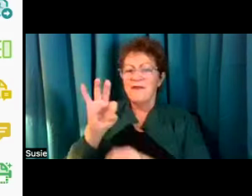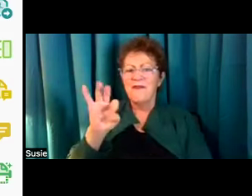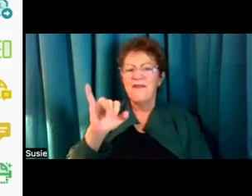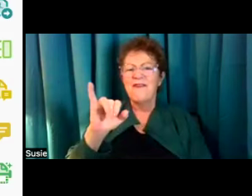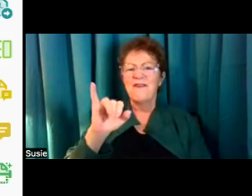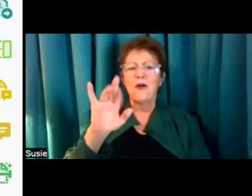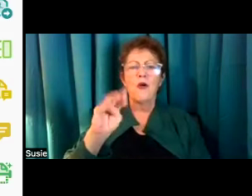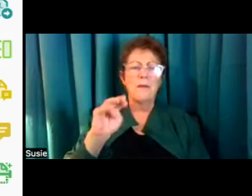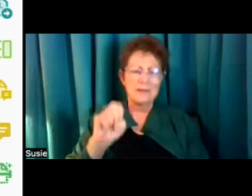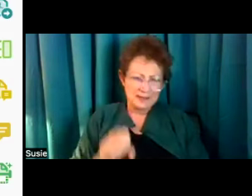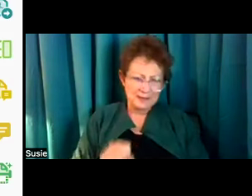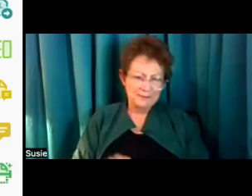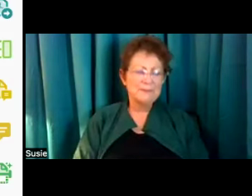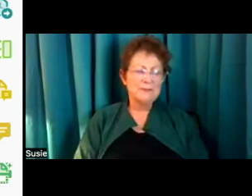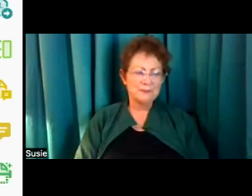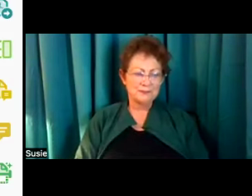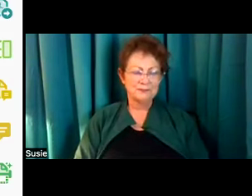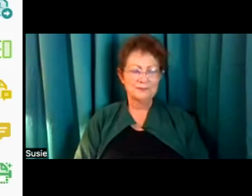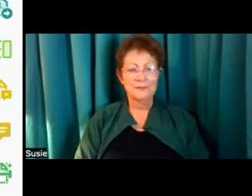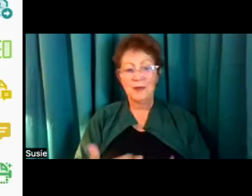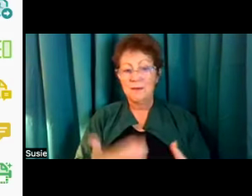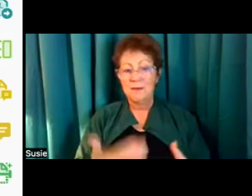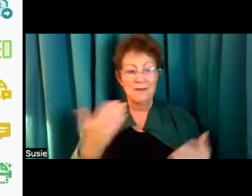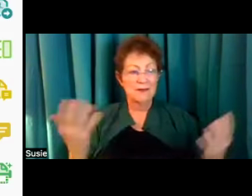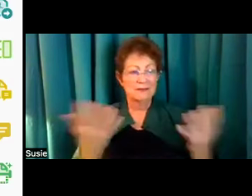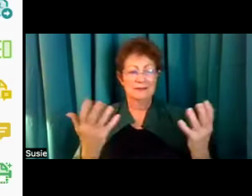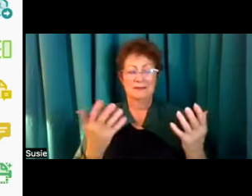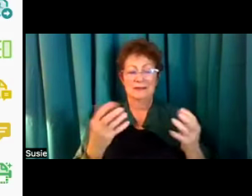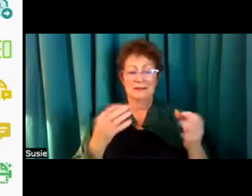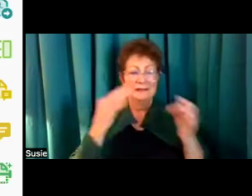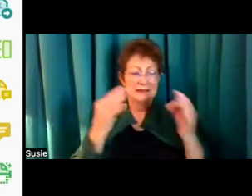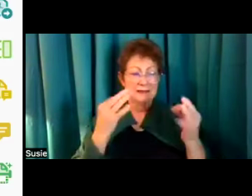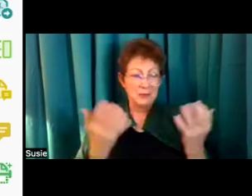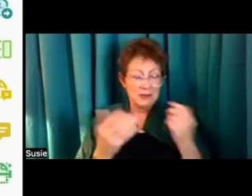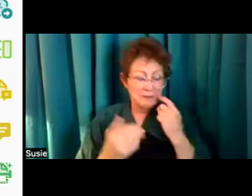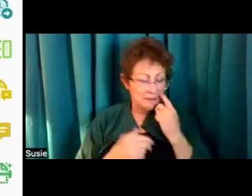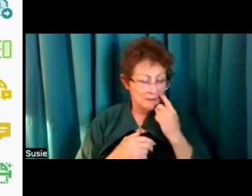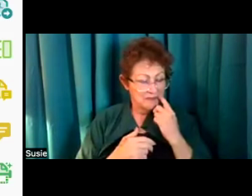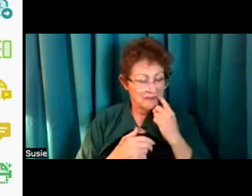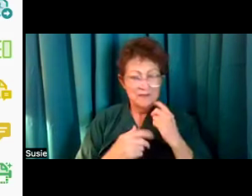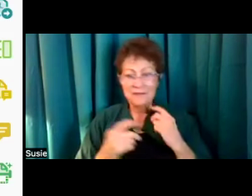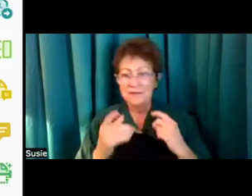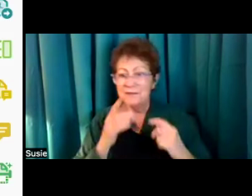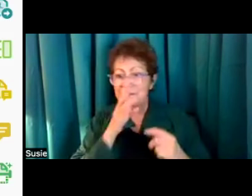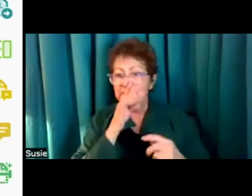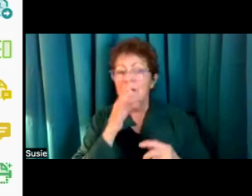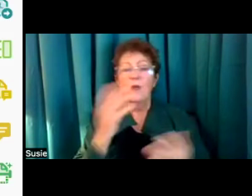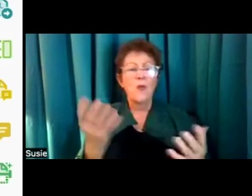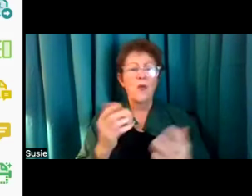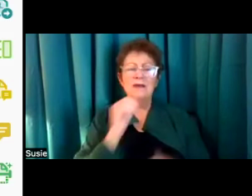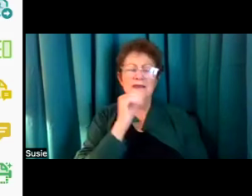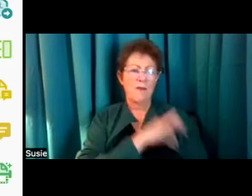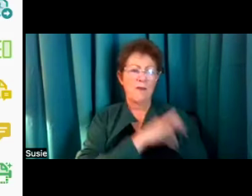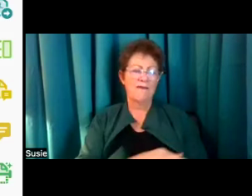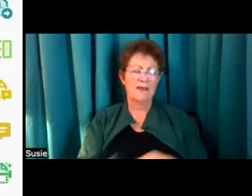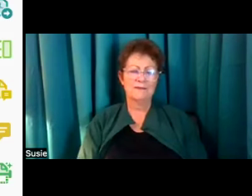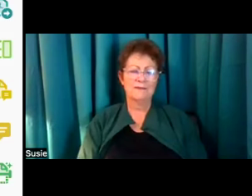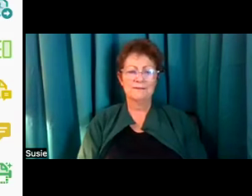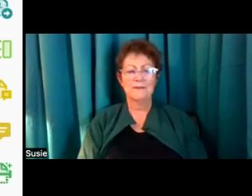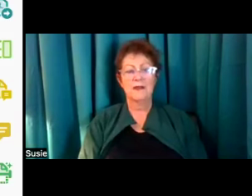funds. So before we go into those structures, we should first make sure we're on the same page. What is a nonprofit and what is